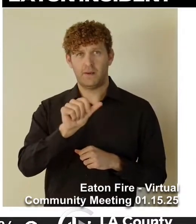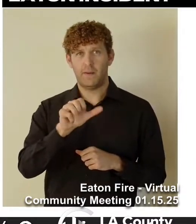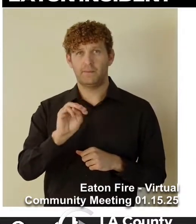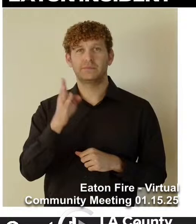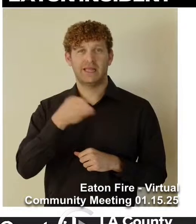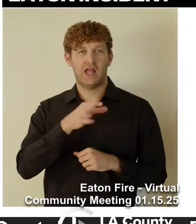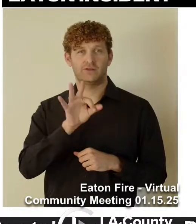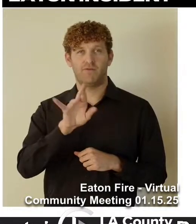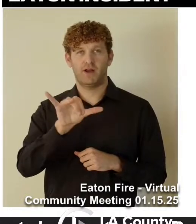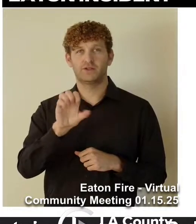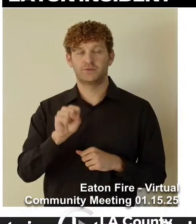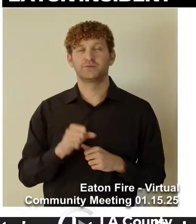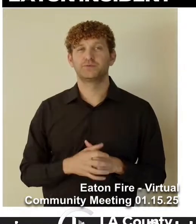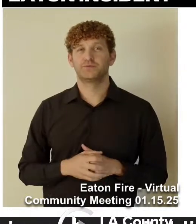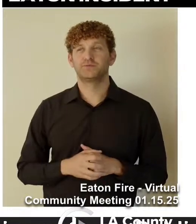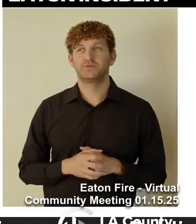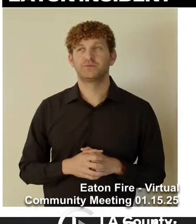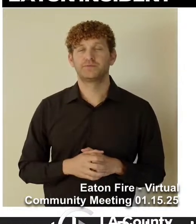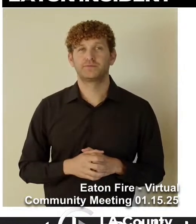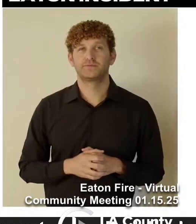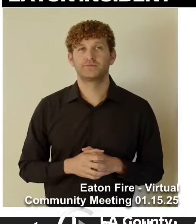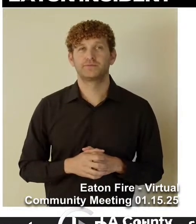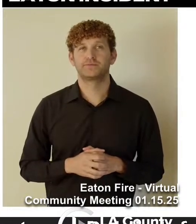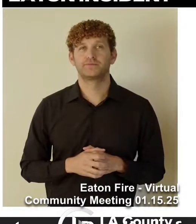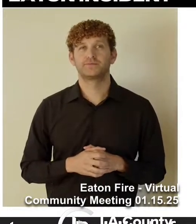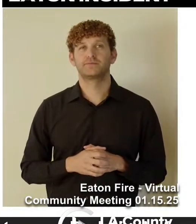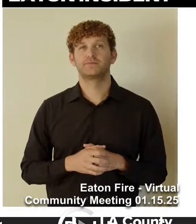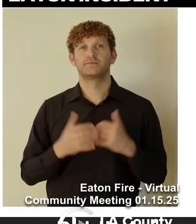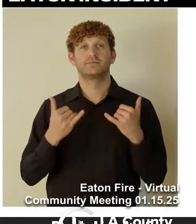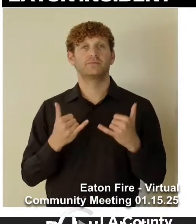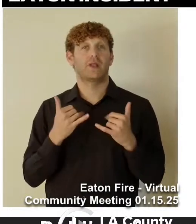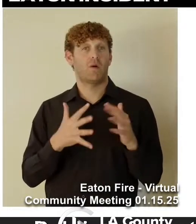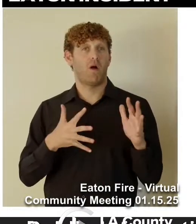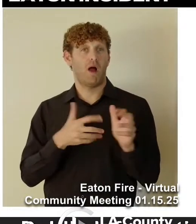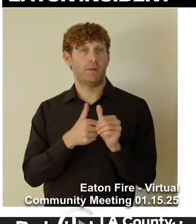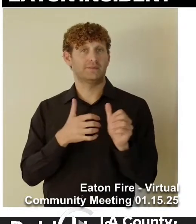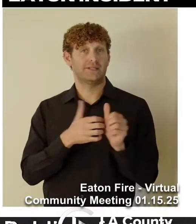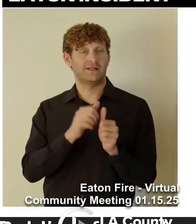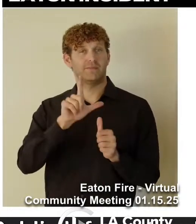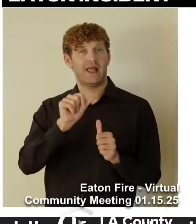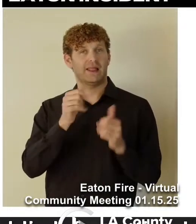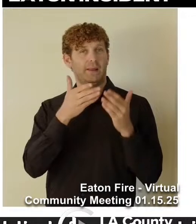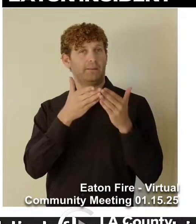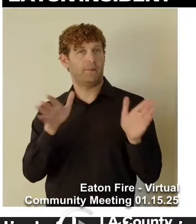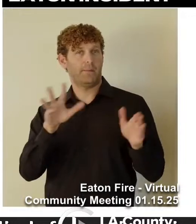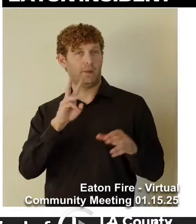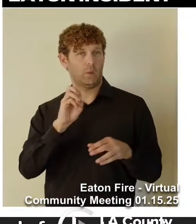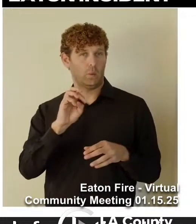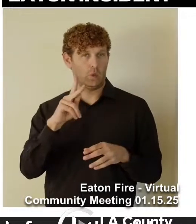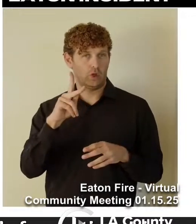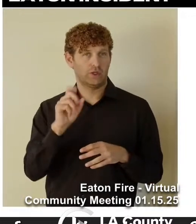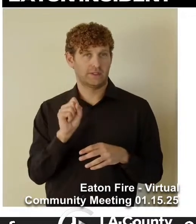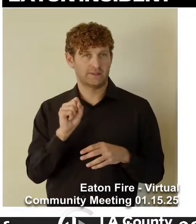Thank you. Next, with the Public Works update from Los Angeles County Public Works Deputy Director Sid Tesoro.